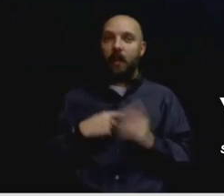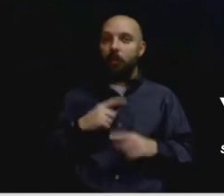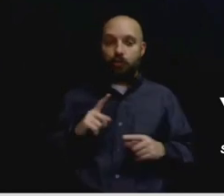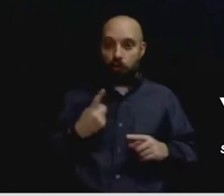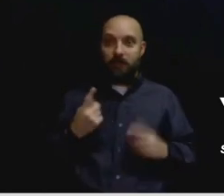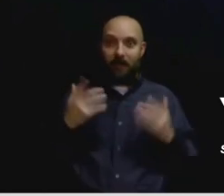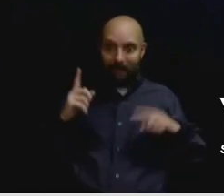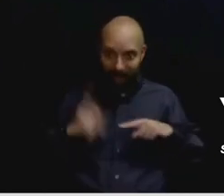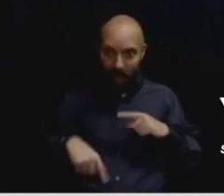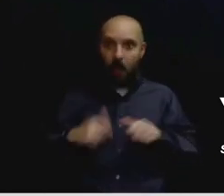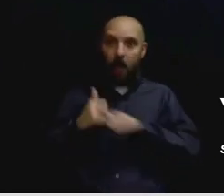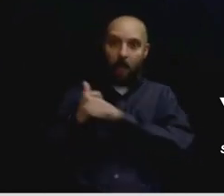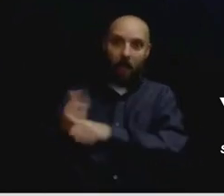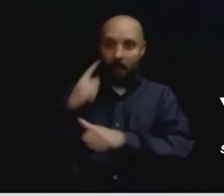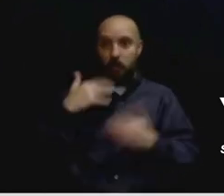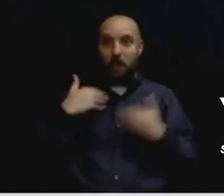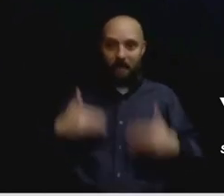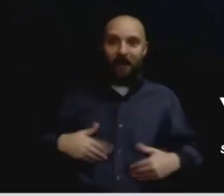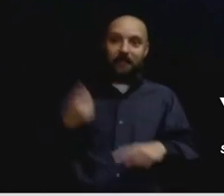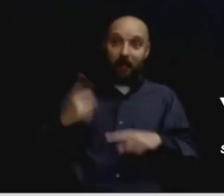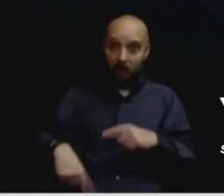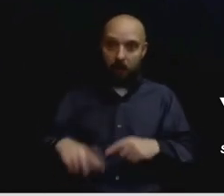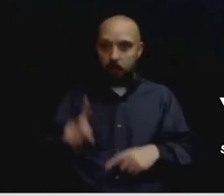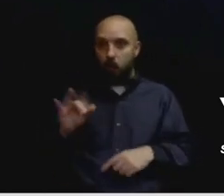bodies simply can't.